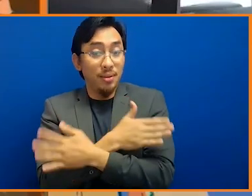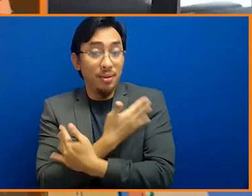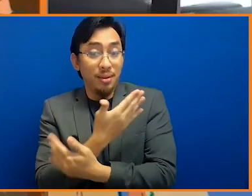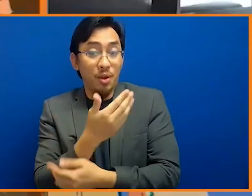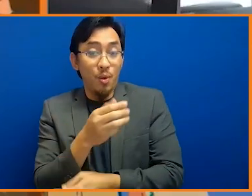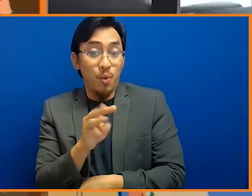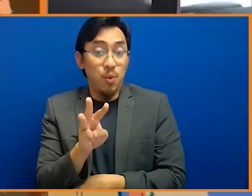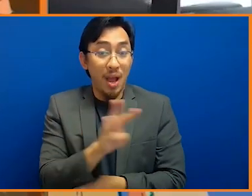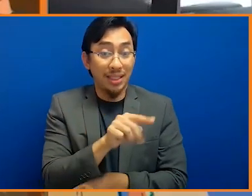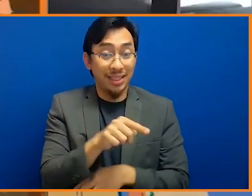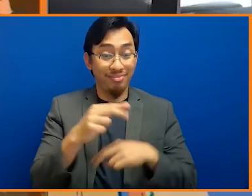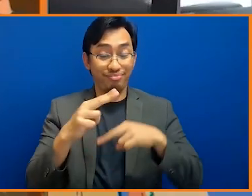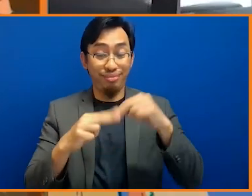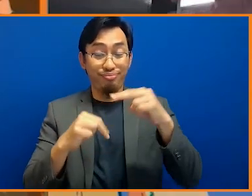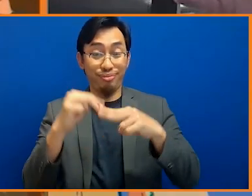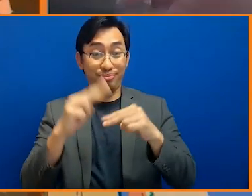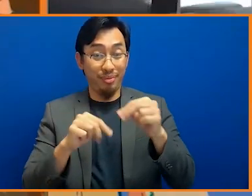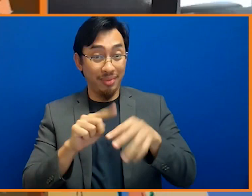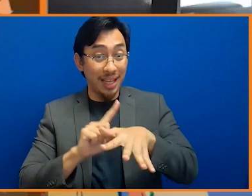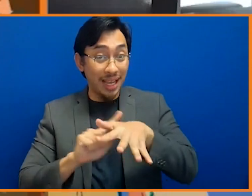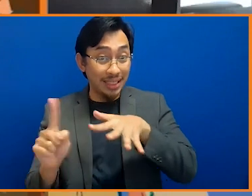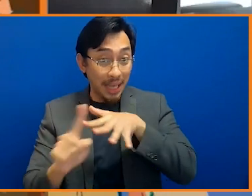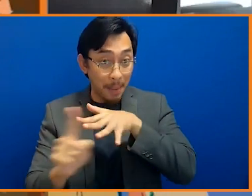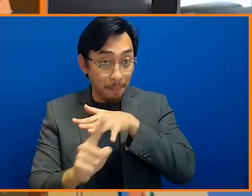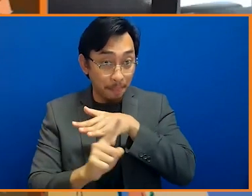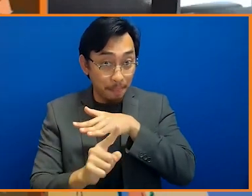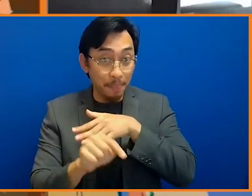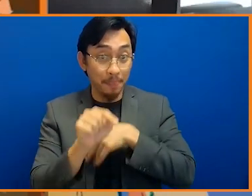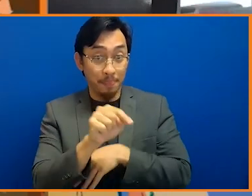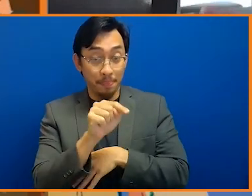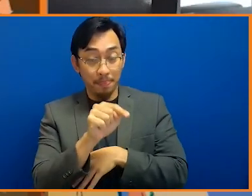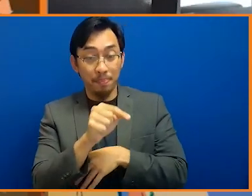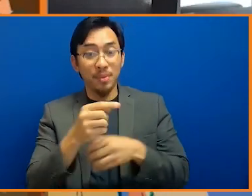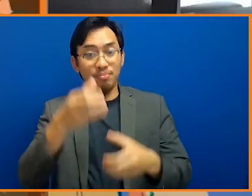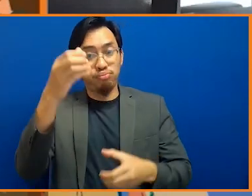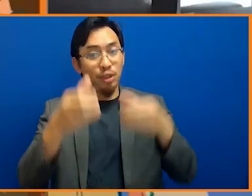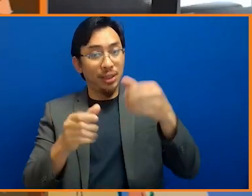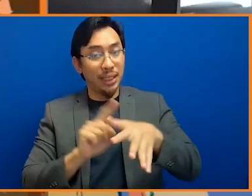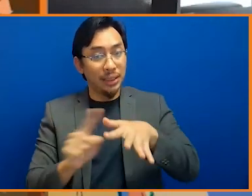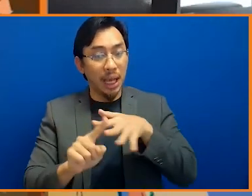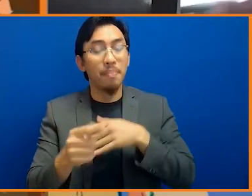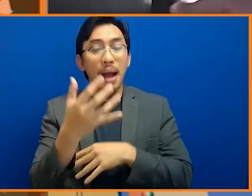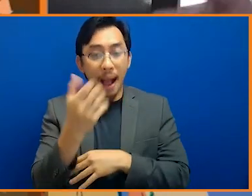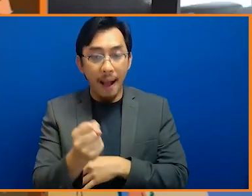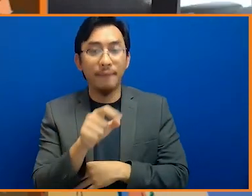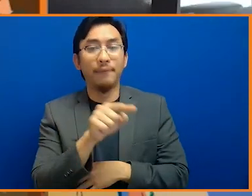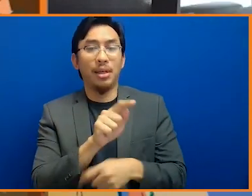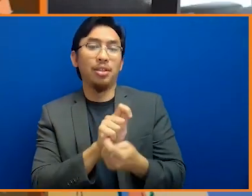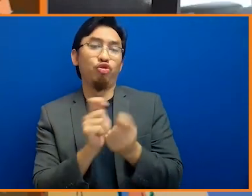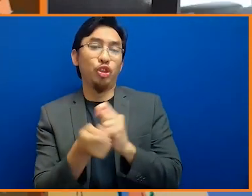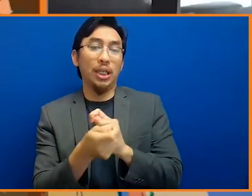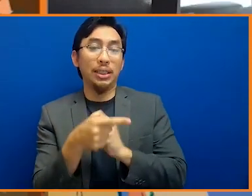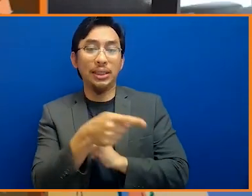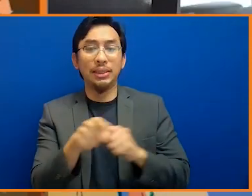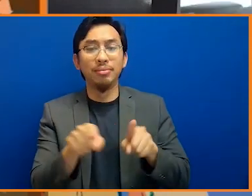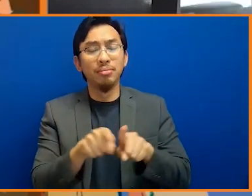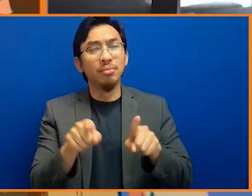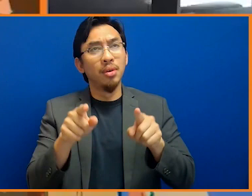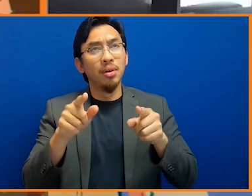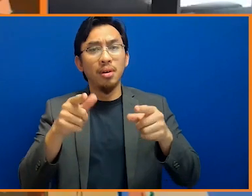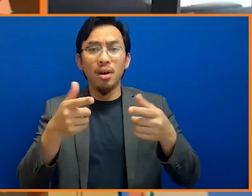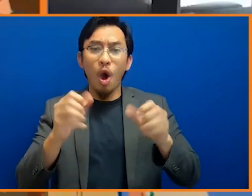West Aceh district did for the escape building over there. Initially, it is for escape building, then but they also changed